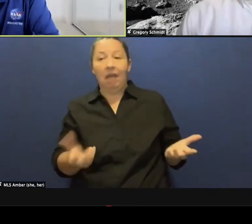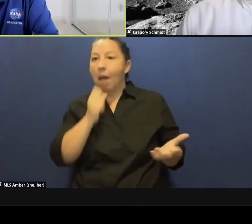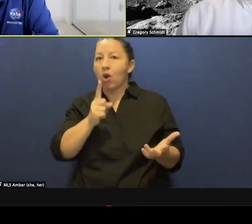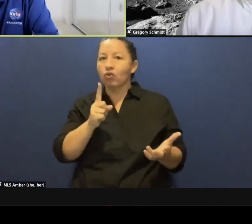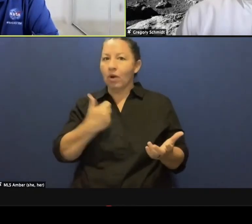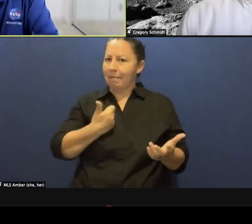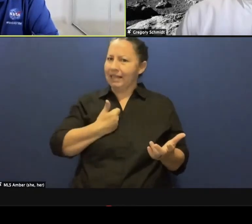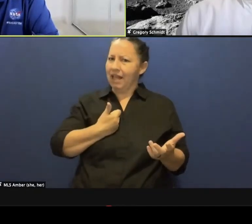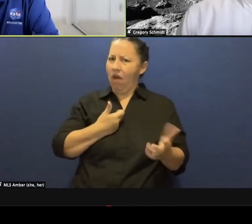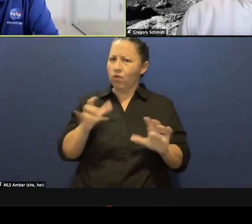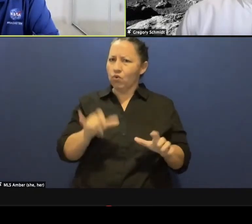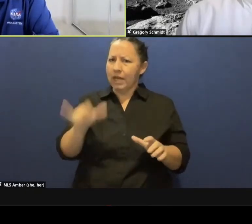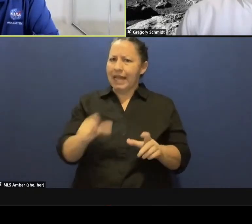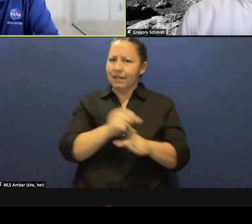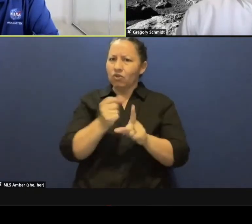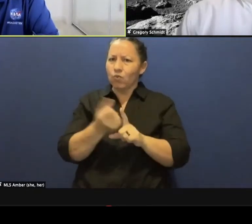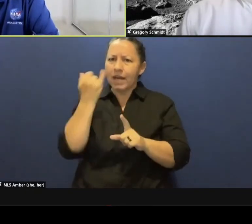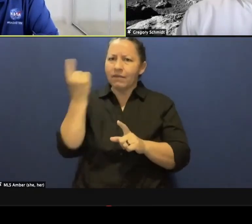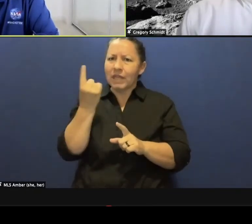so